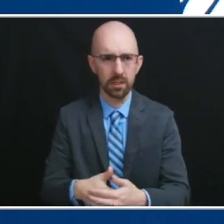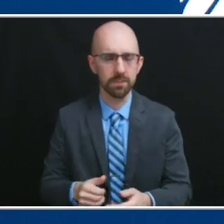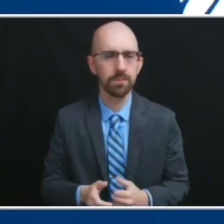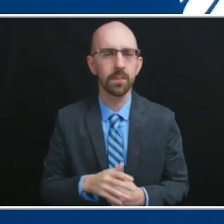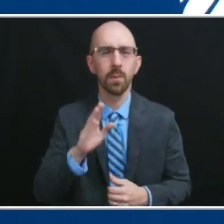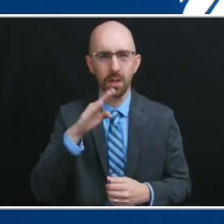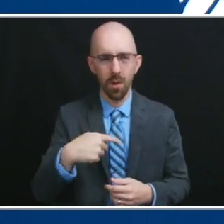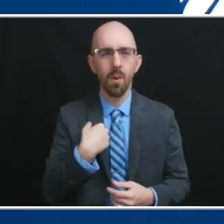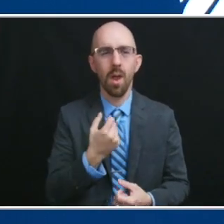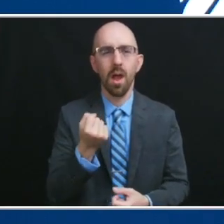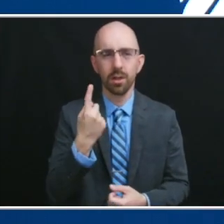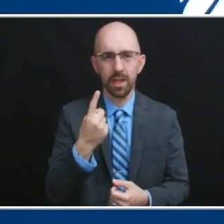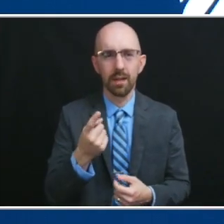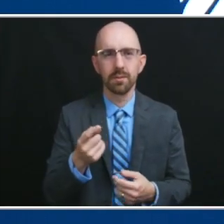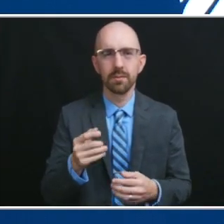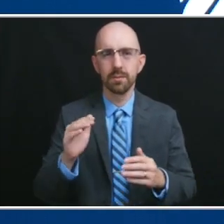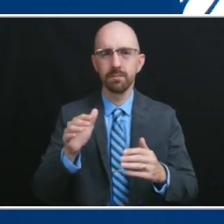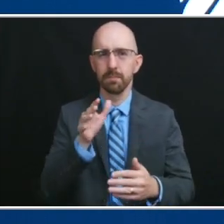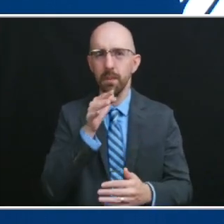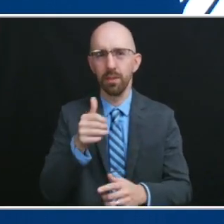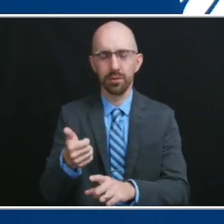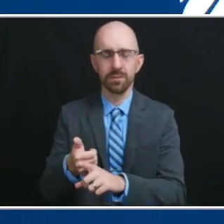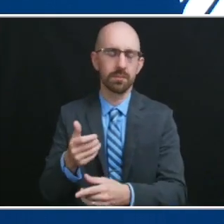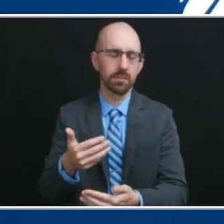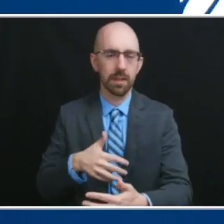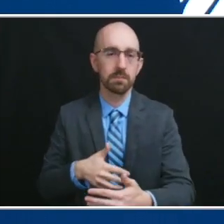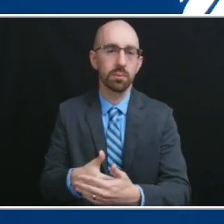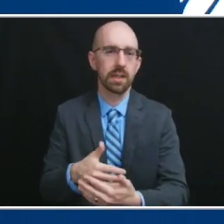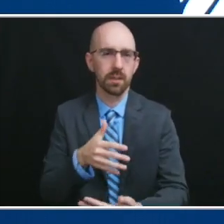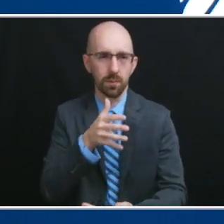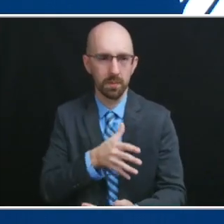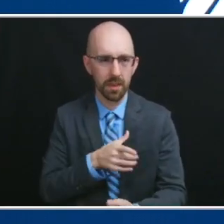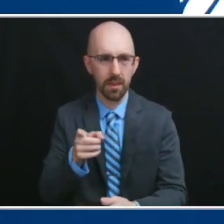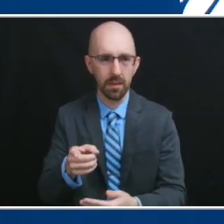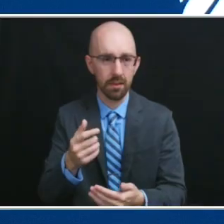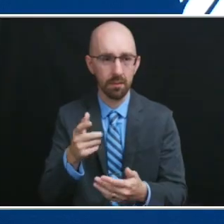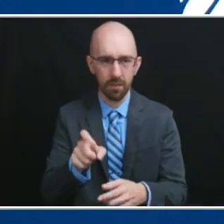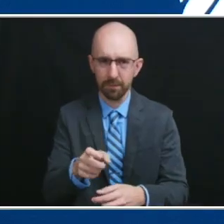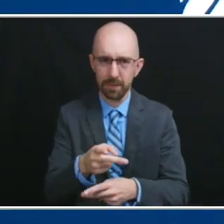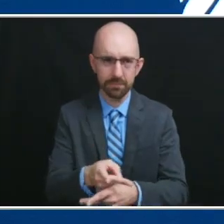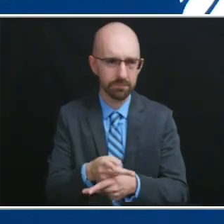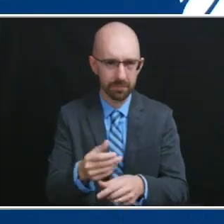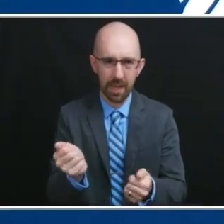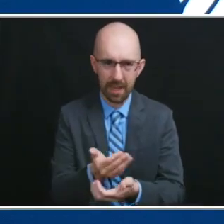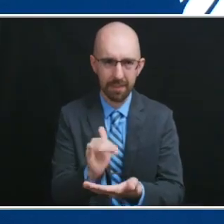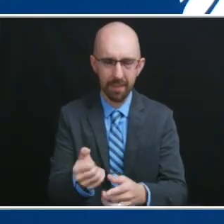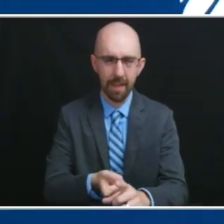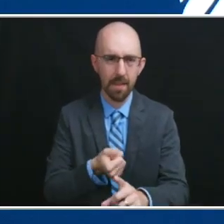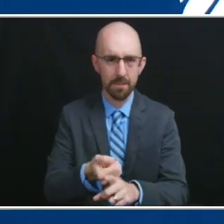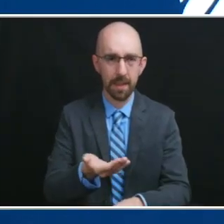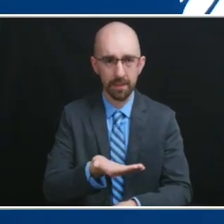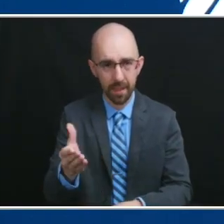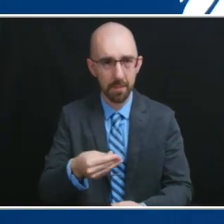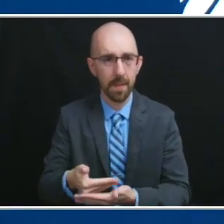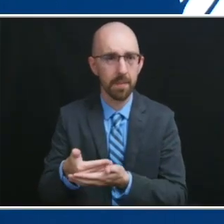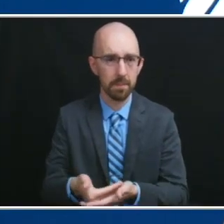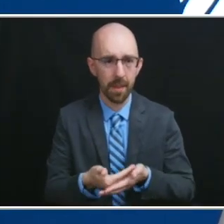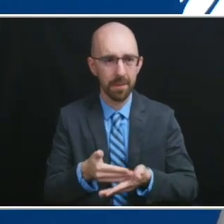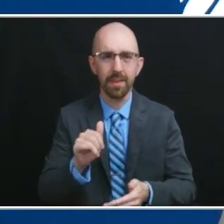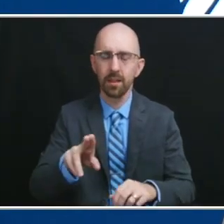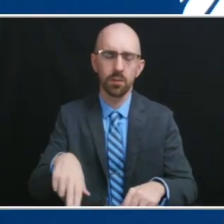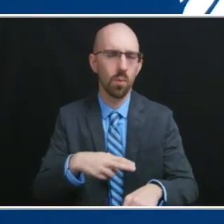that expectant moms are going to be very cautious about anything that impacts them and especially their baby, and that is a normal